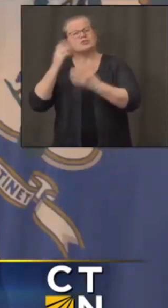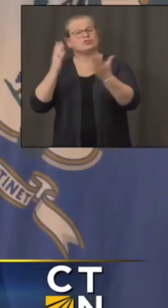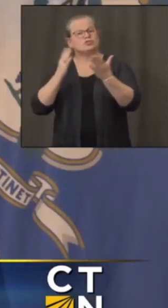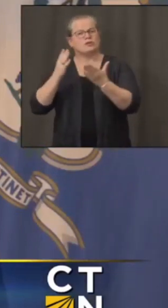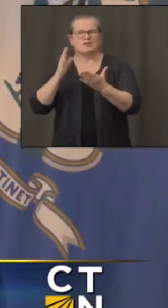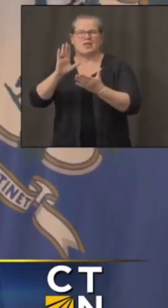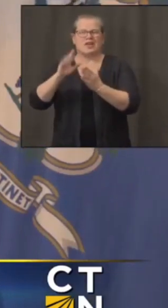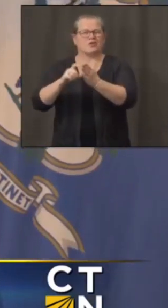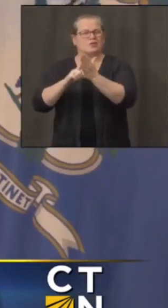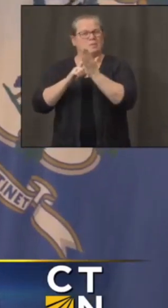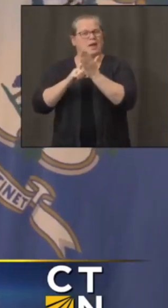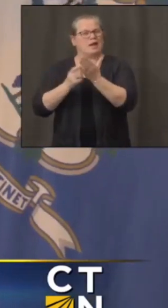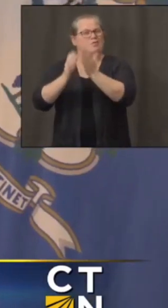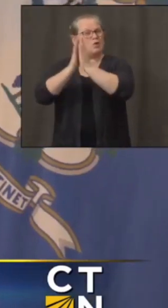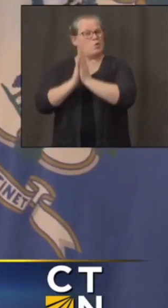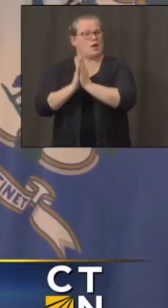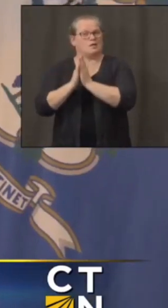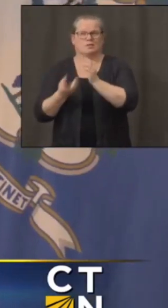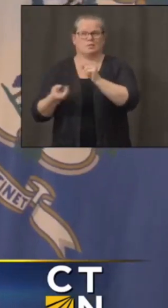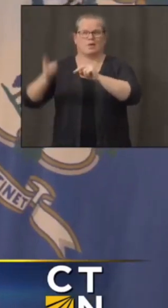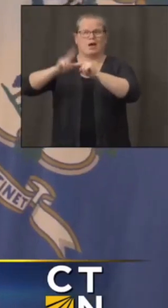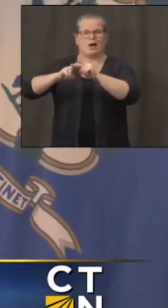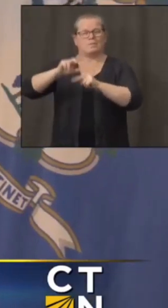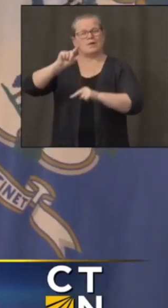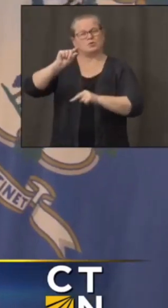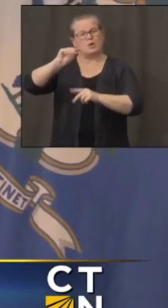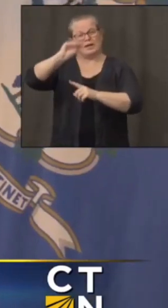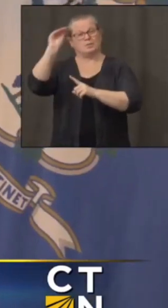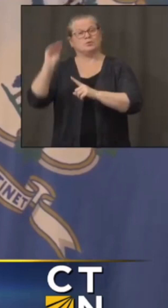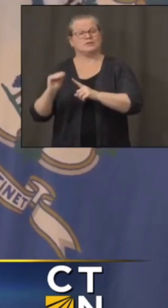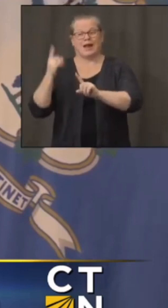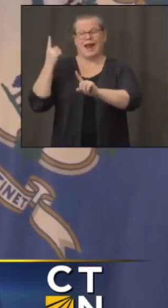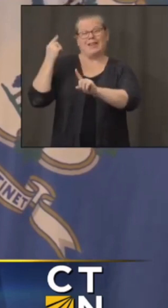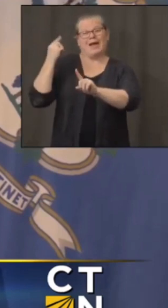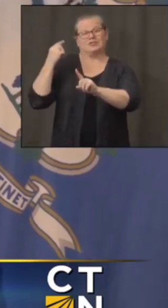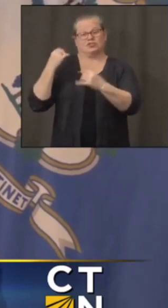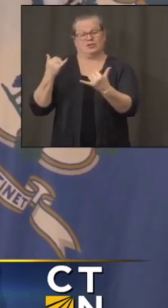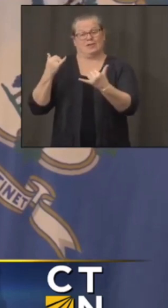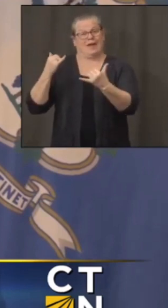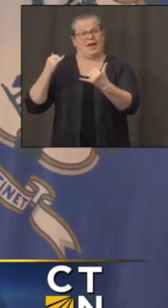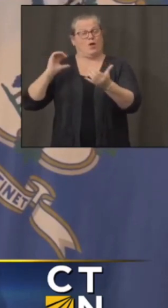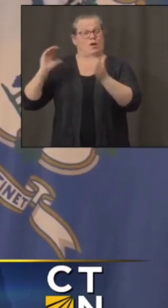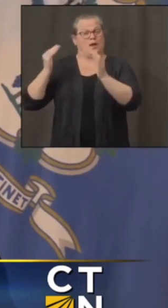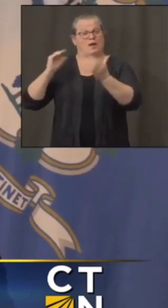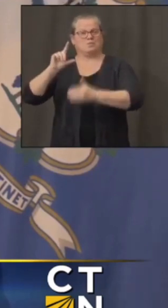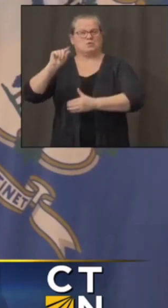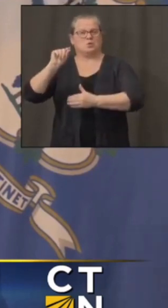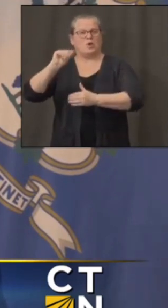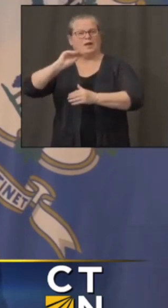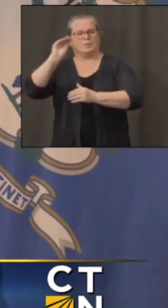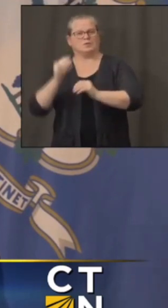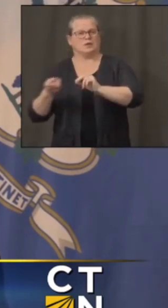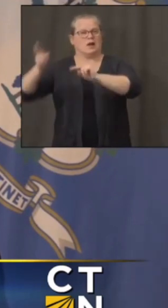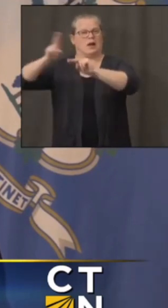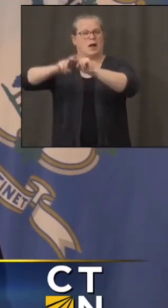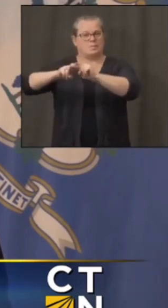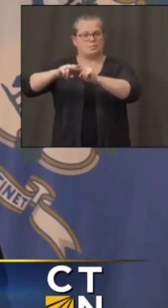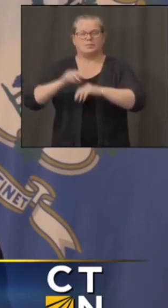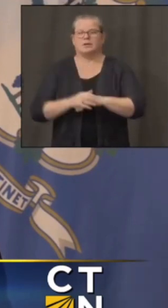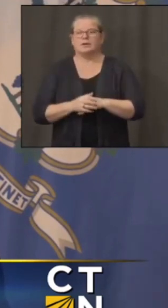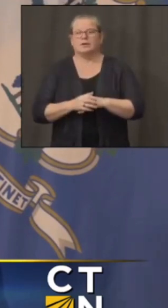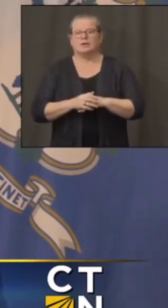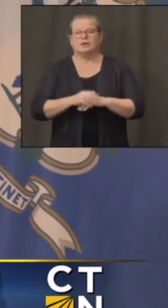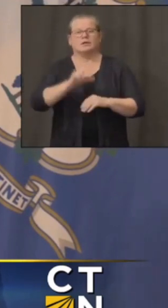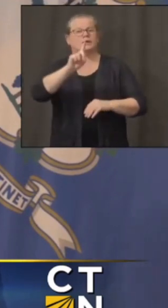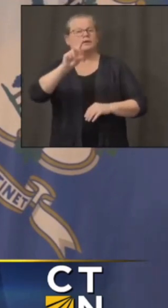number of opioid-related deaths is up about 20% compared to last year. Talking to Karen Johnmark on domestic violence, the